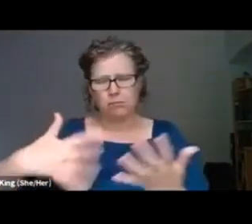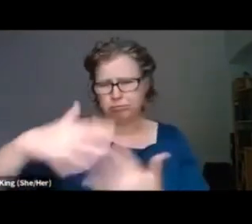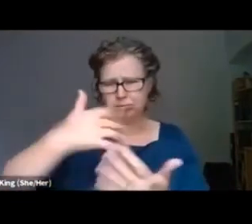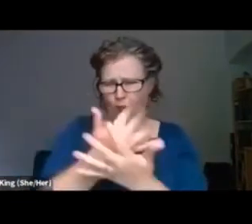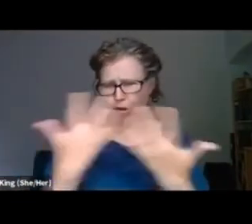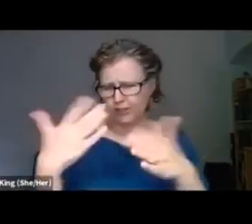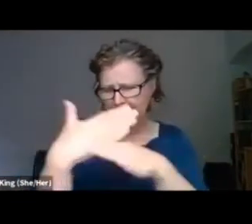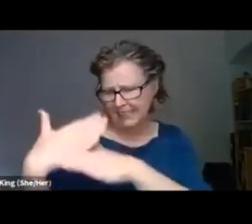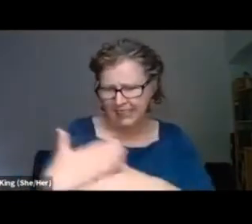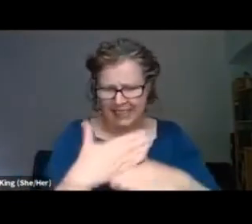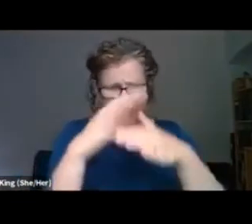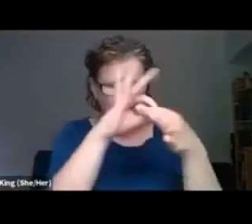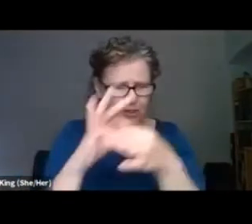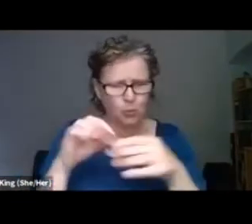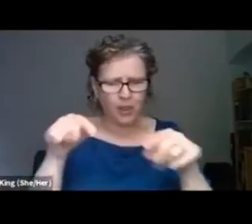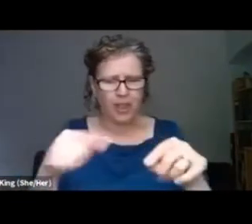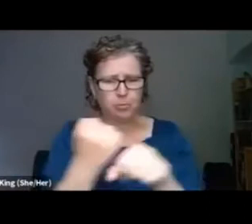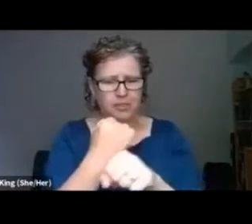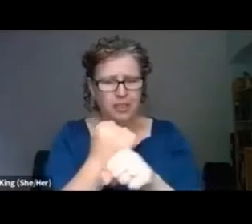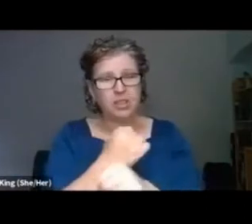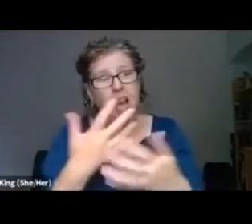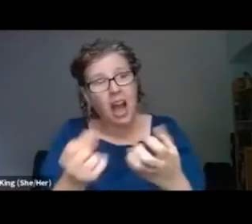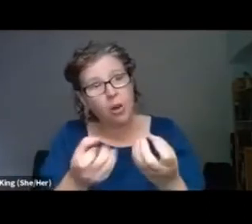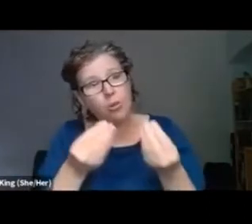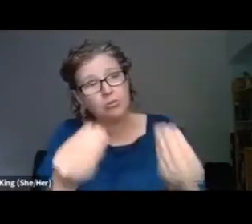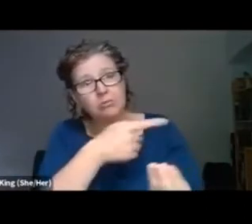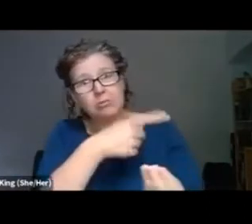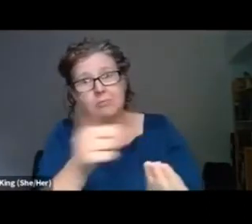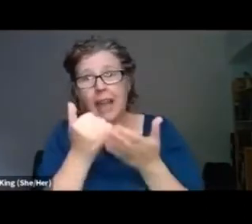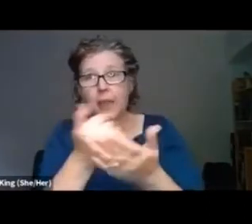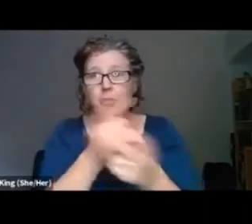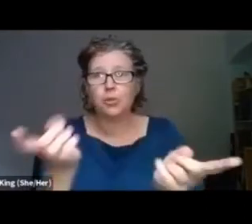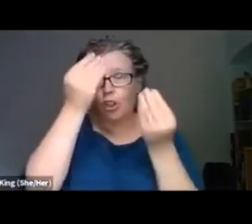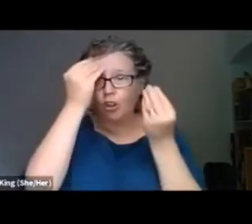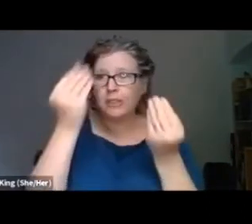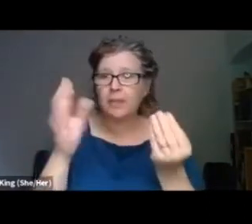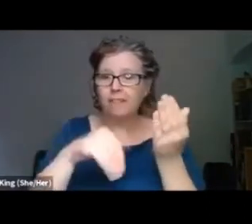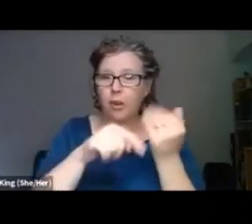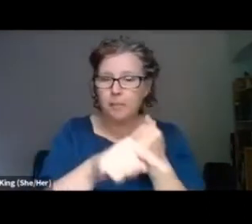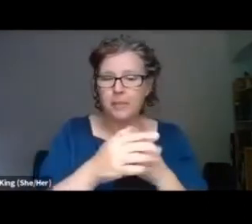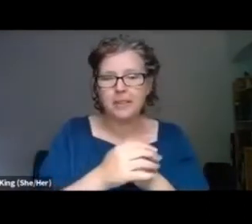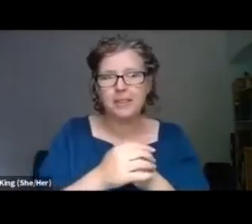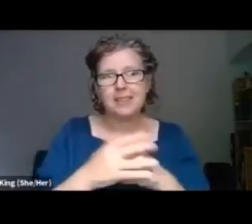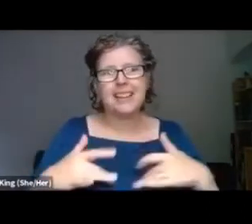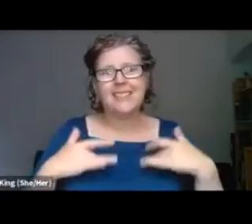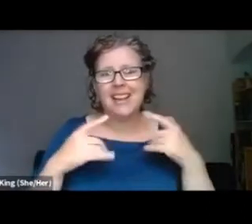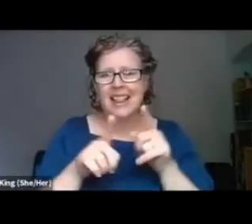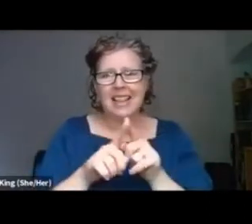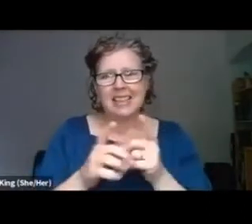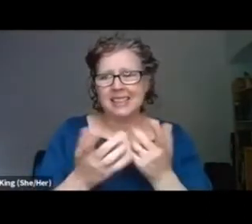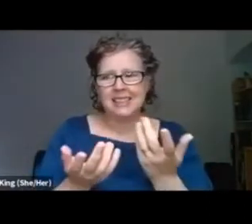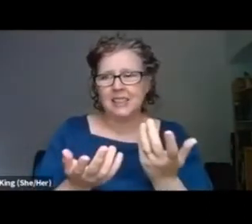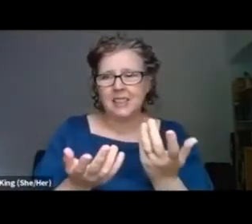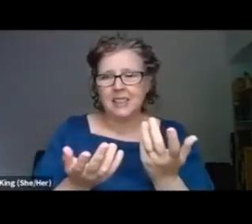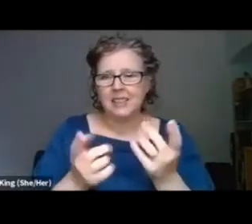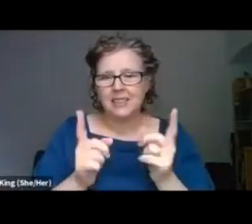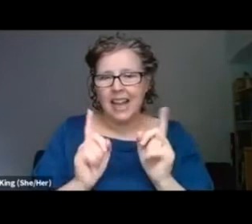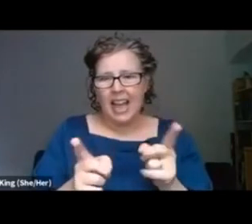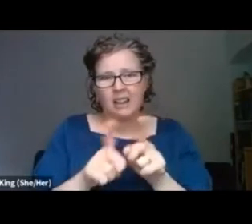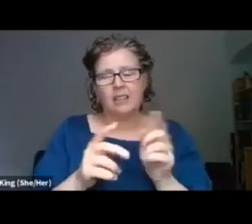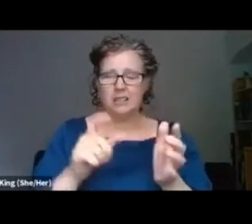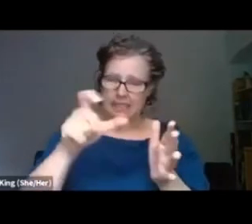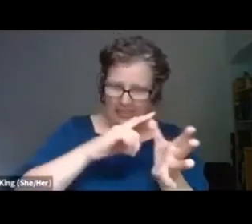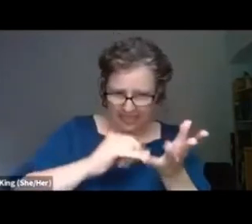a production that is helpful learning for other people? I don't really feel like packaging up a neat case